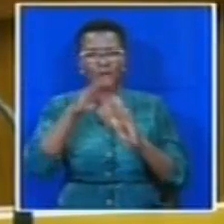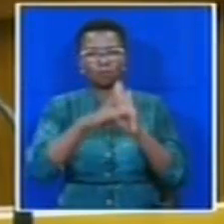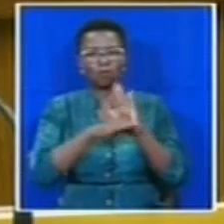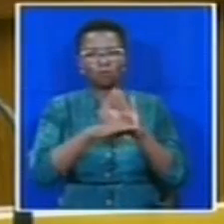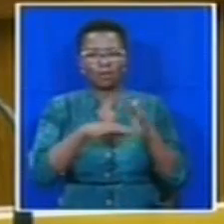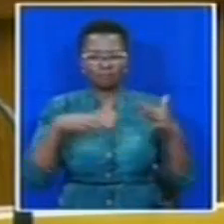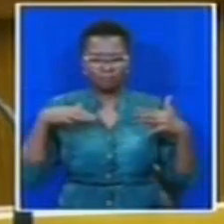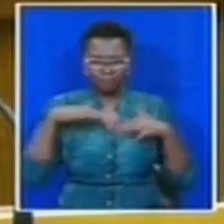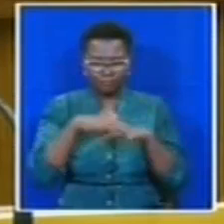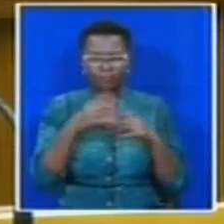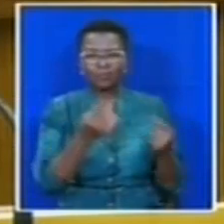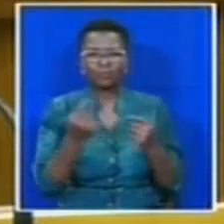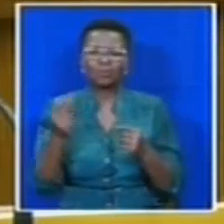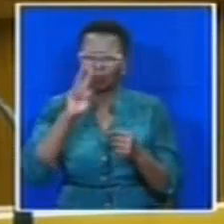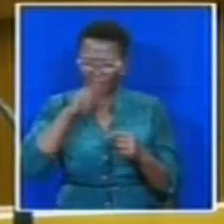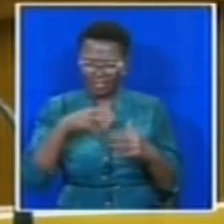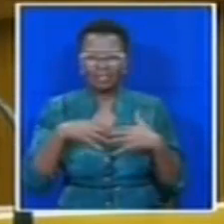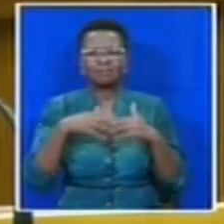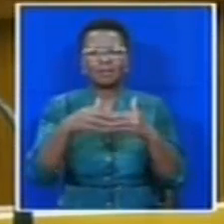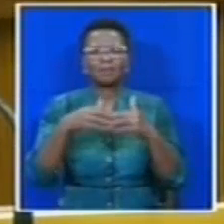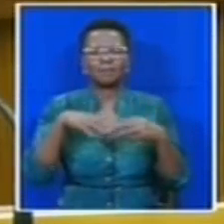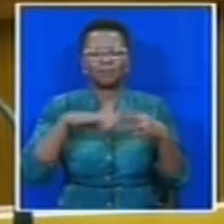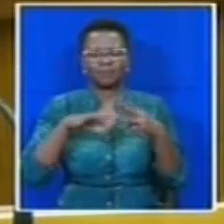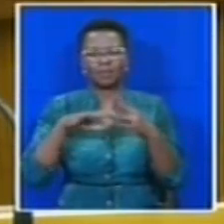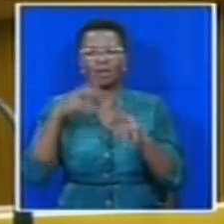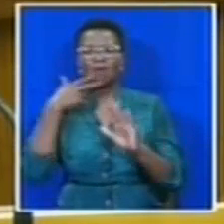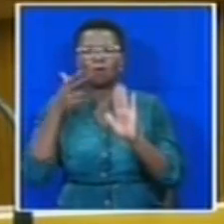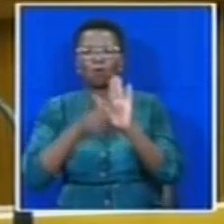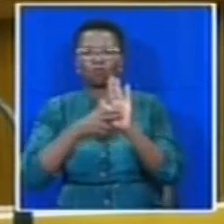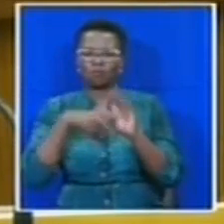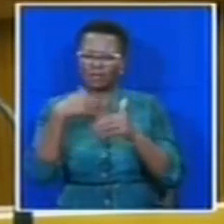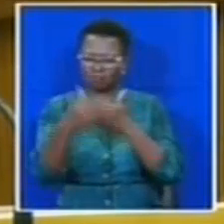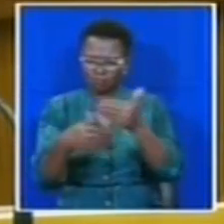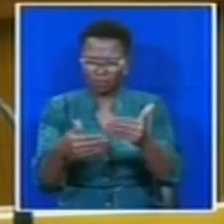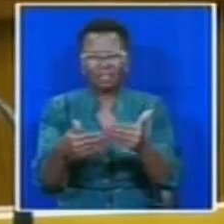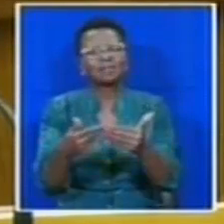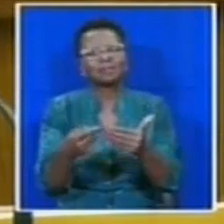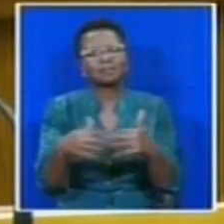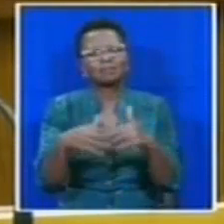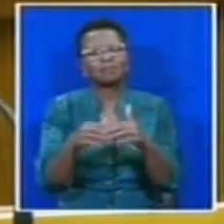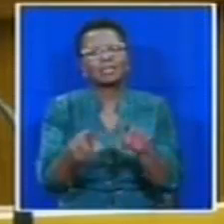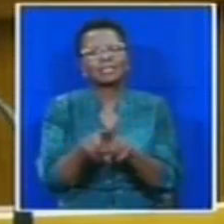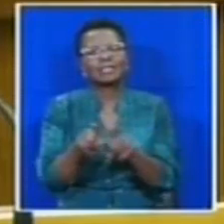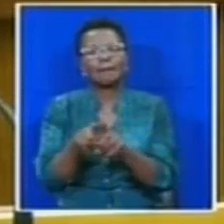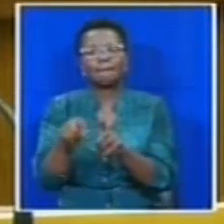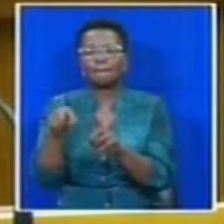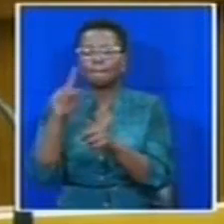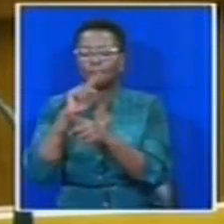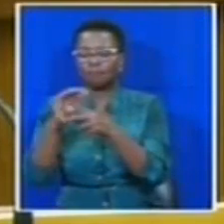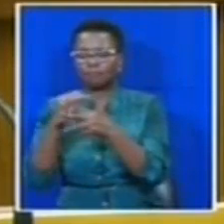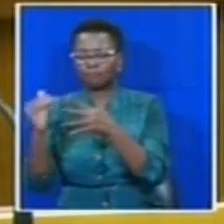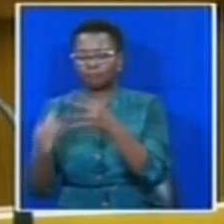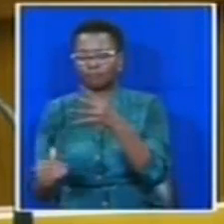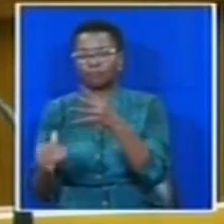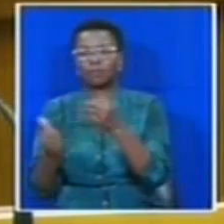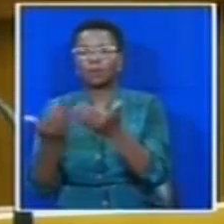on the standards for infrastructure procurement and delivery management issued by the CPO will help them to